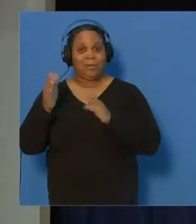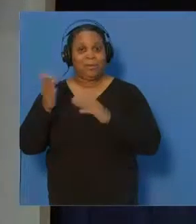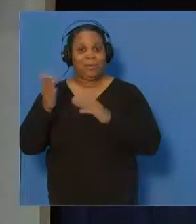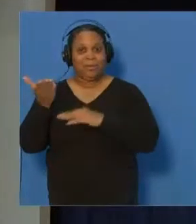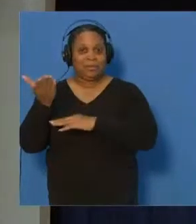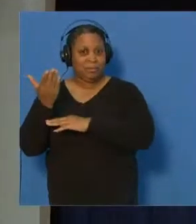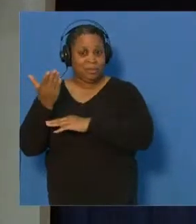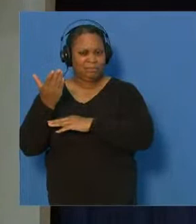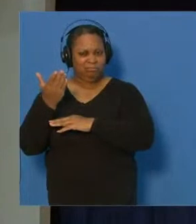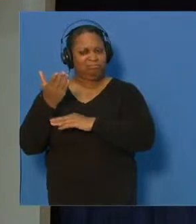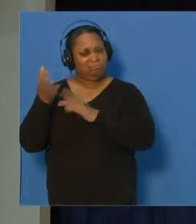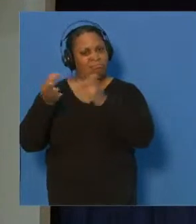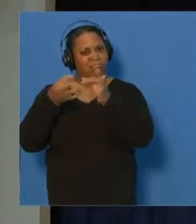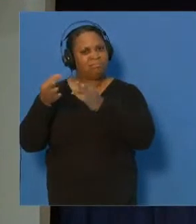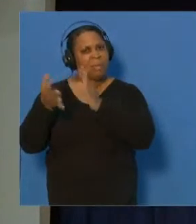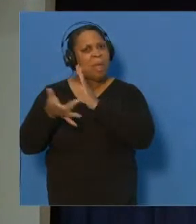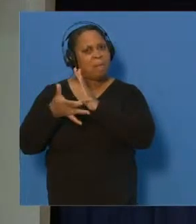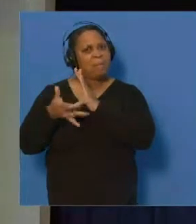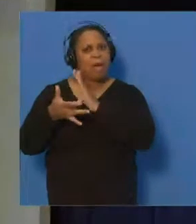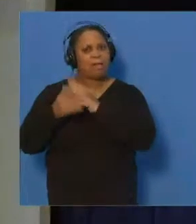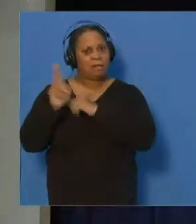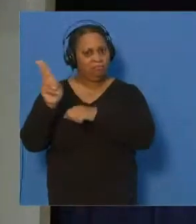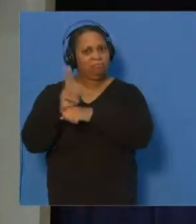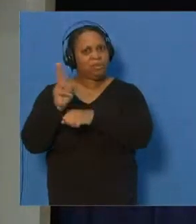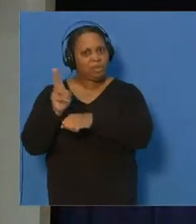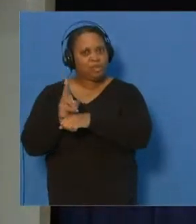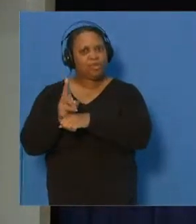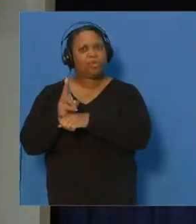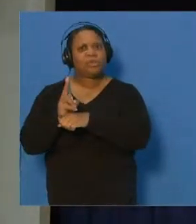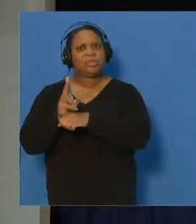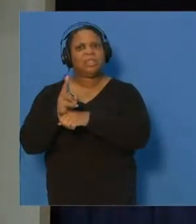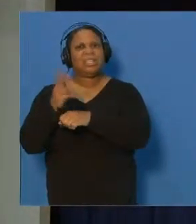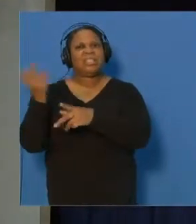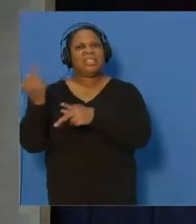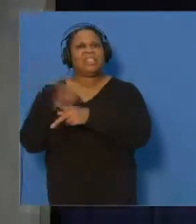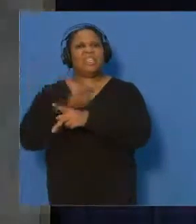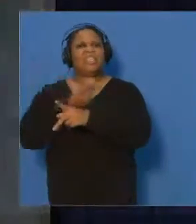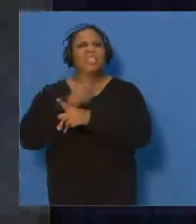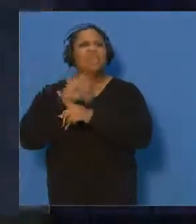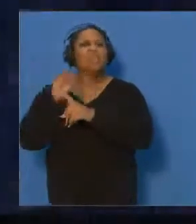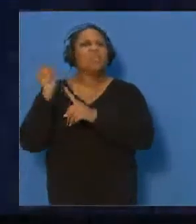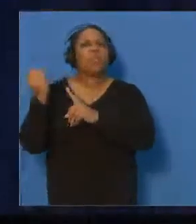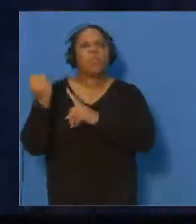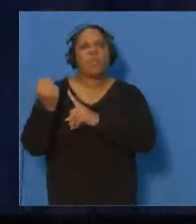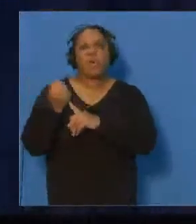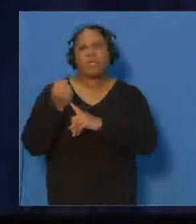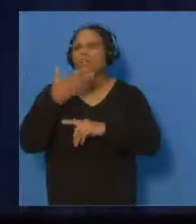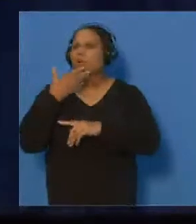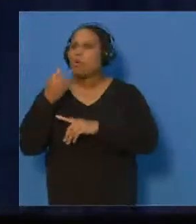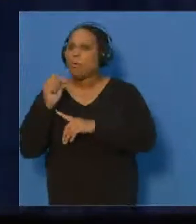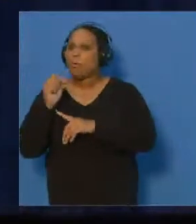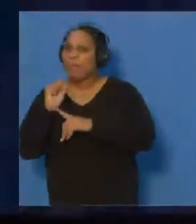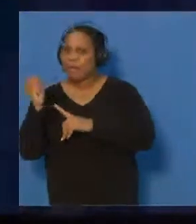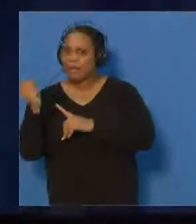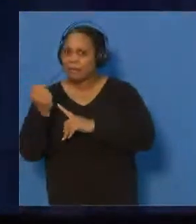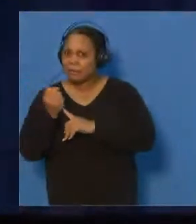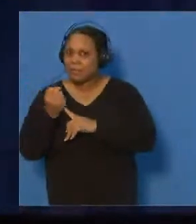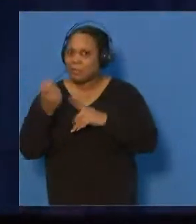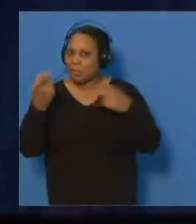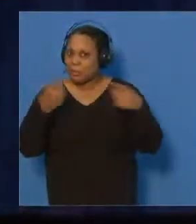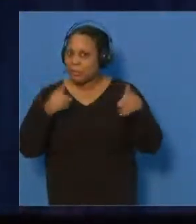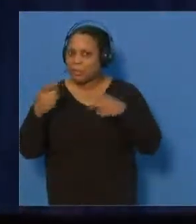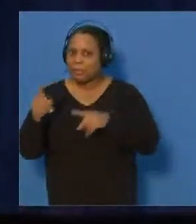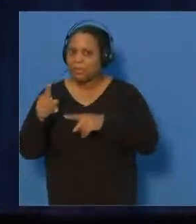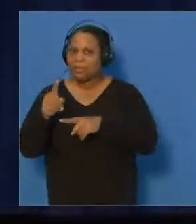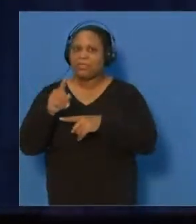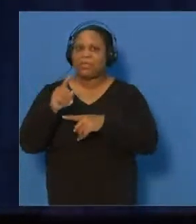could you expand a little bit on the modeling you referenced? You spoke of a worst case scenario and also a better case scenario, which sees 263